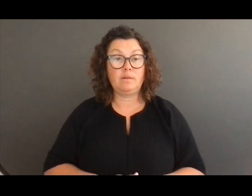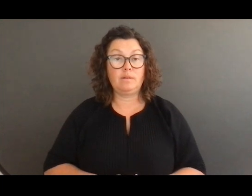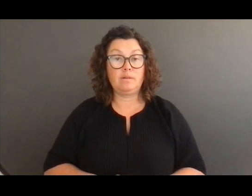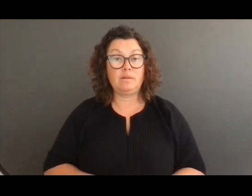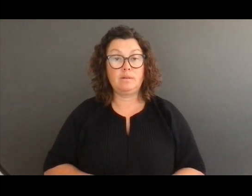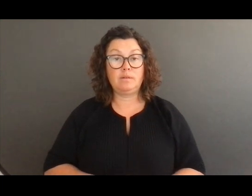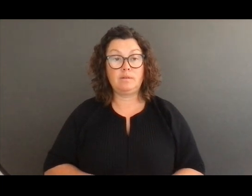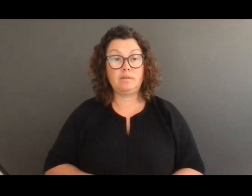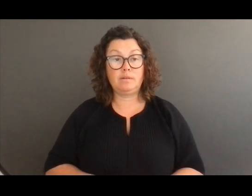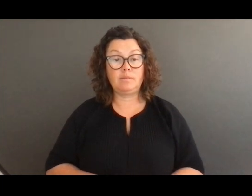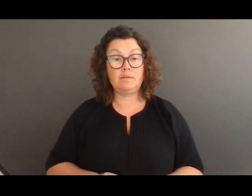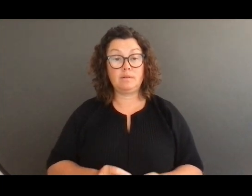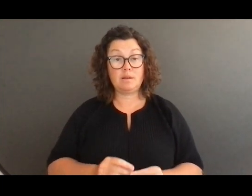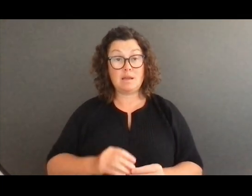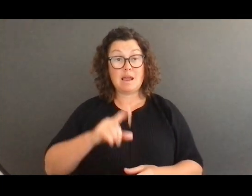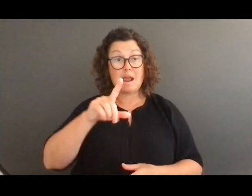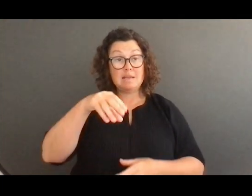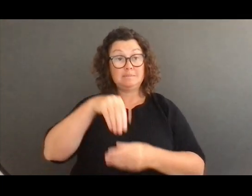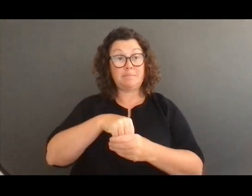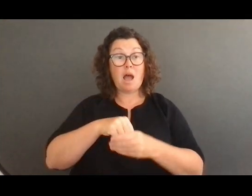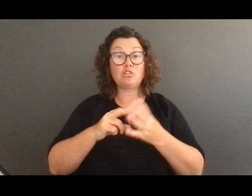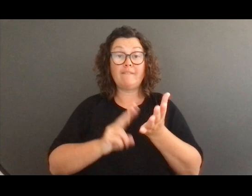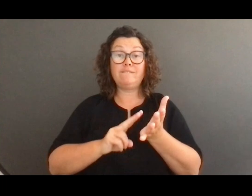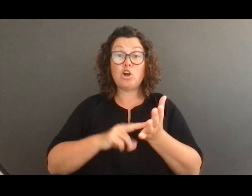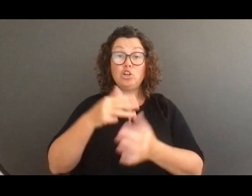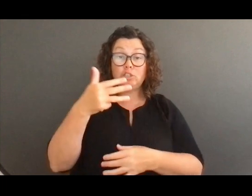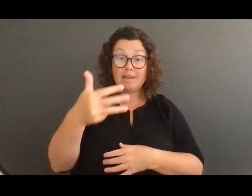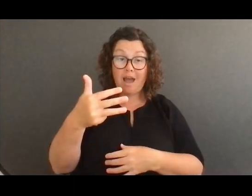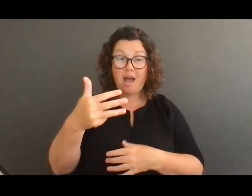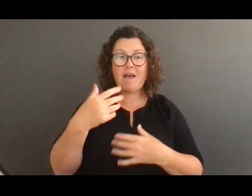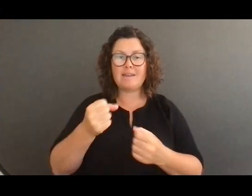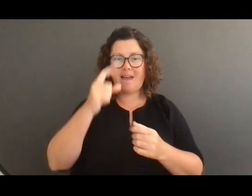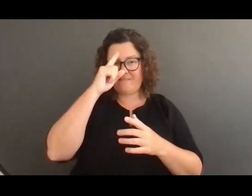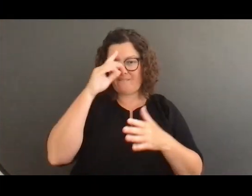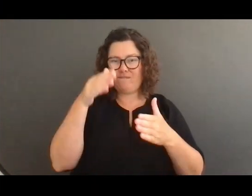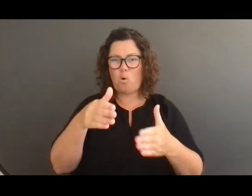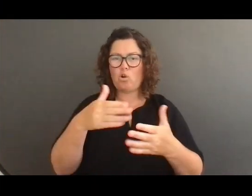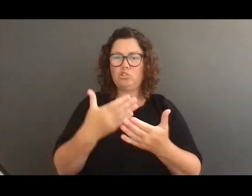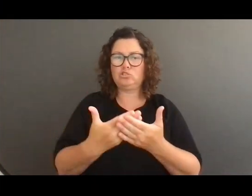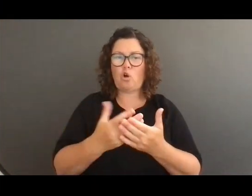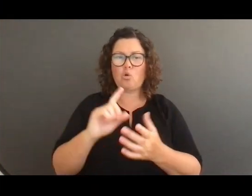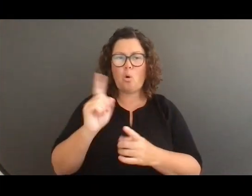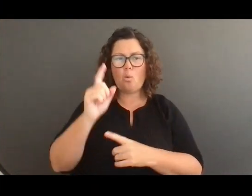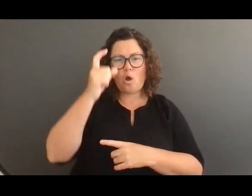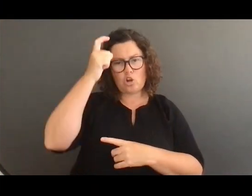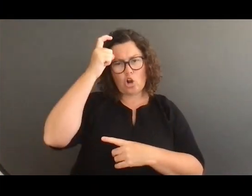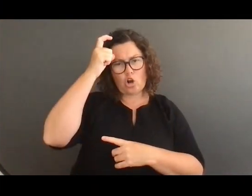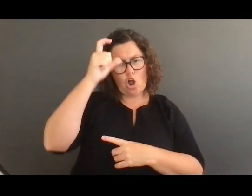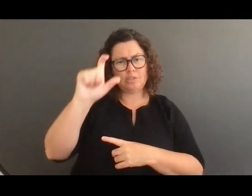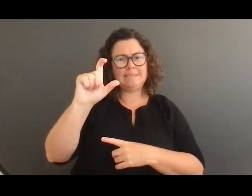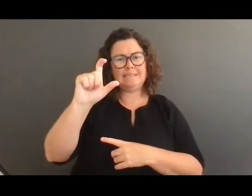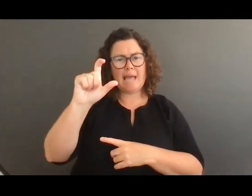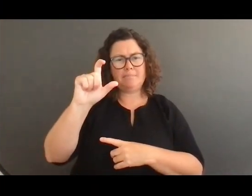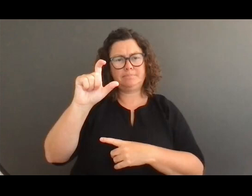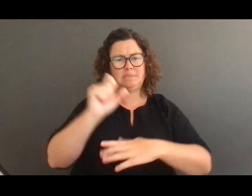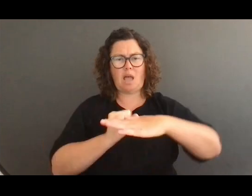And also as part of version 9, there was a focus on what are the concepts that underpin what we do. For example, in the arts,